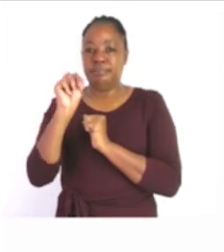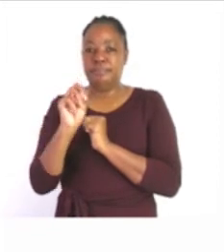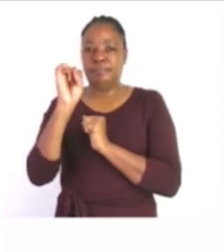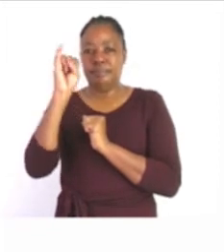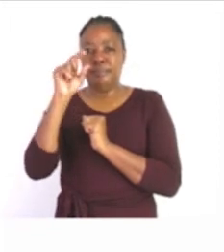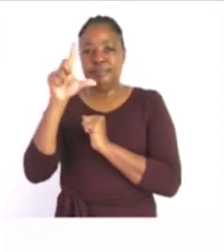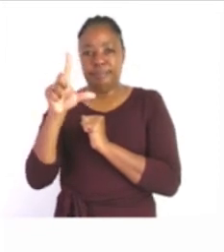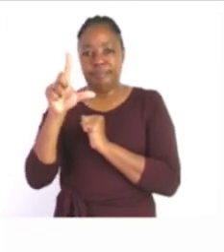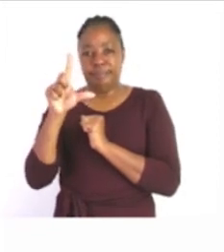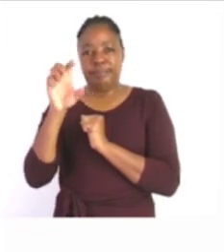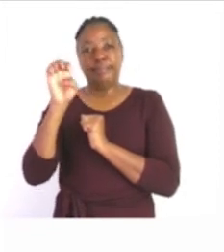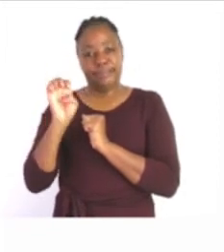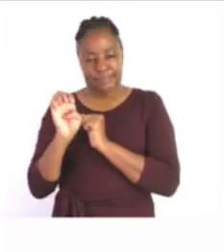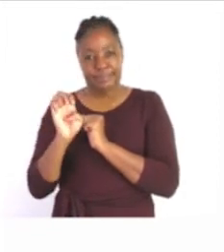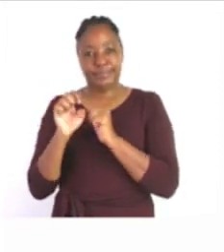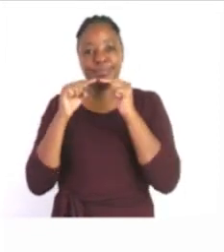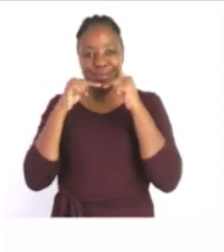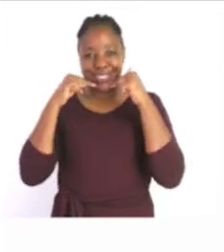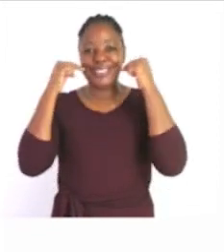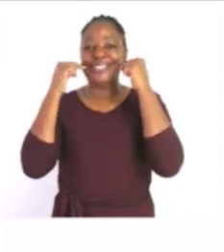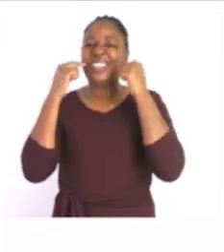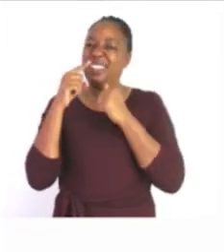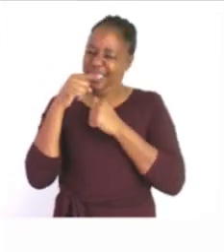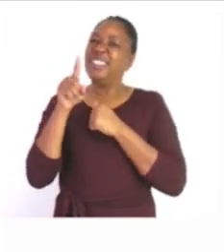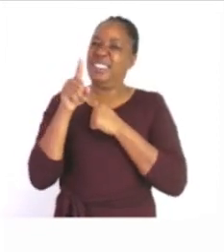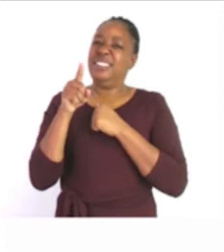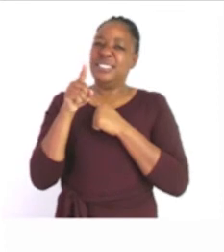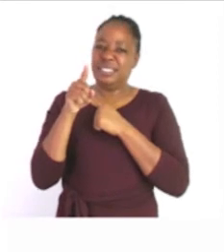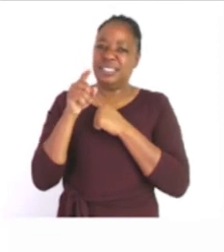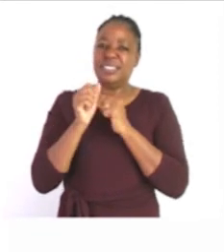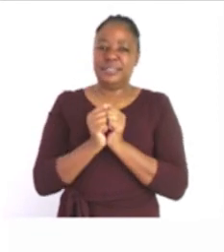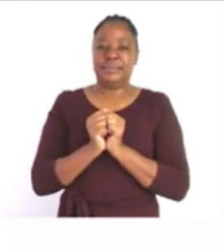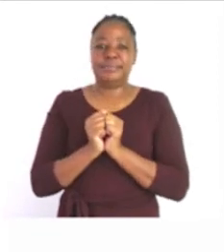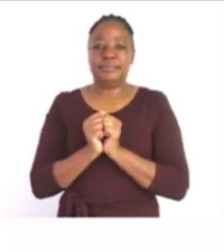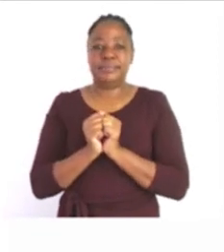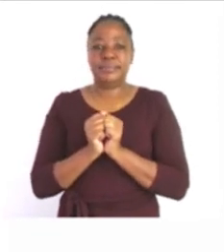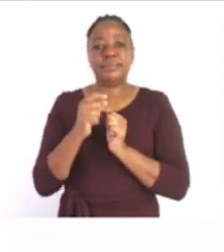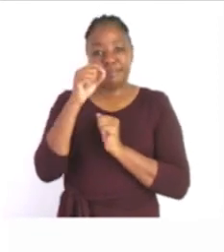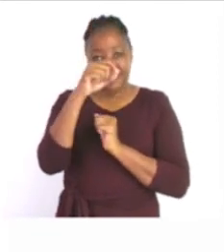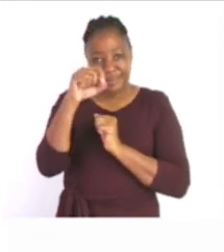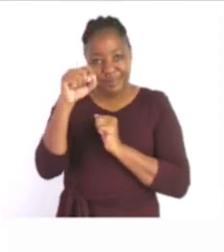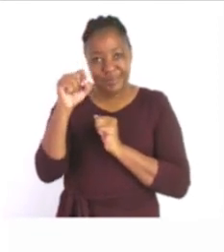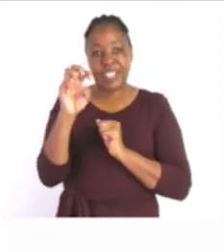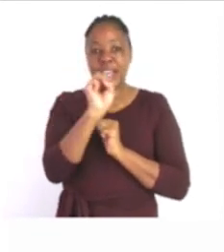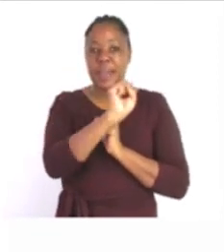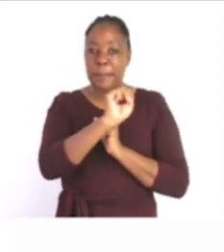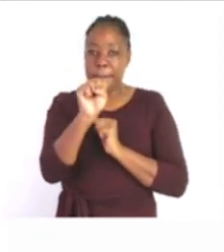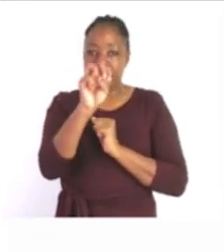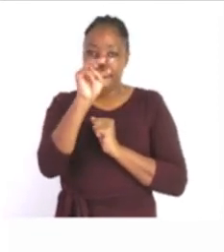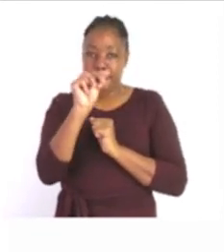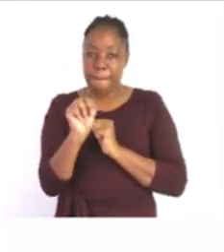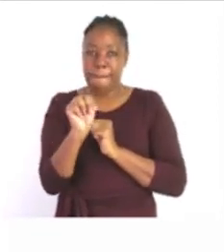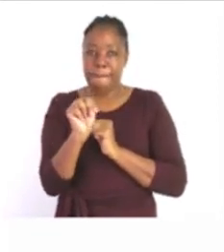Smile. That sounds like the word smile. So I would like you to please write the sound sm next